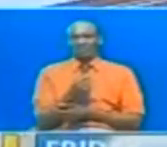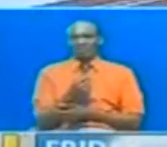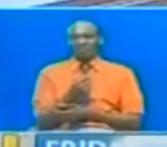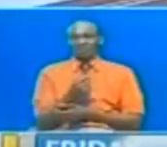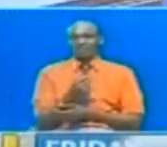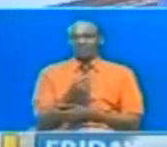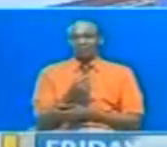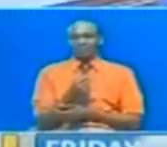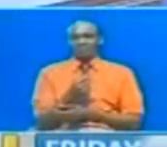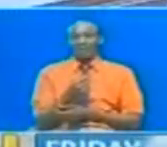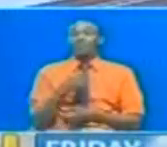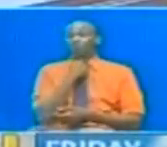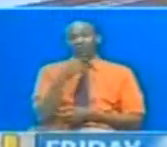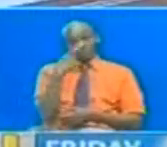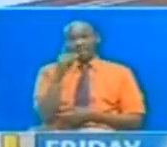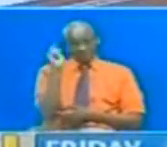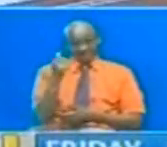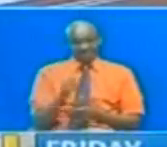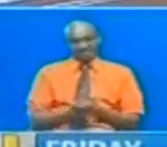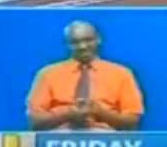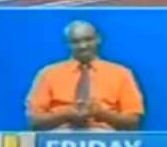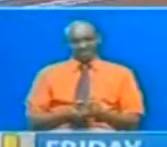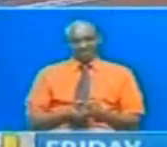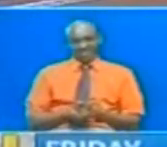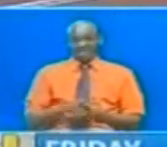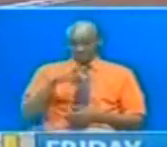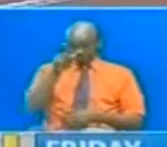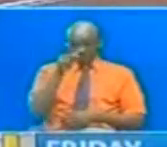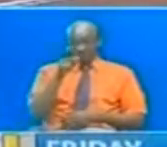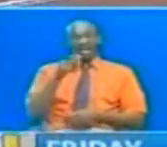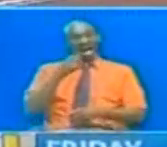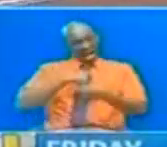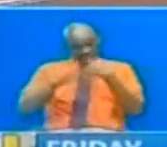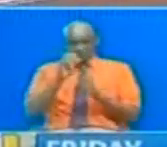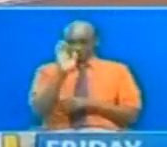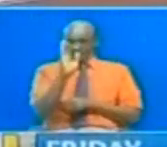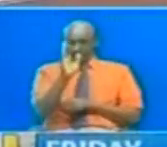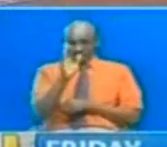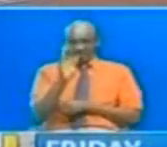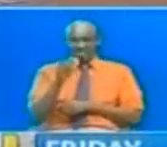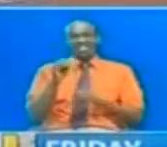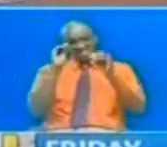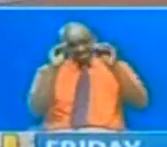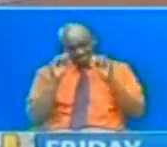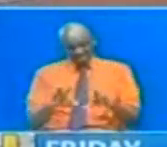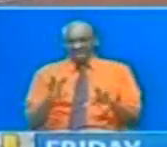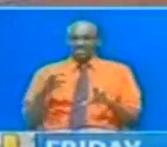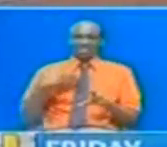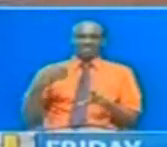Nigependa kuambia president afanye Kenya anaweza fanya, walimu